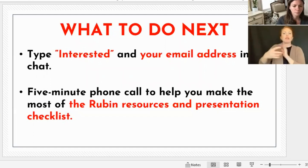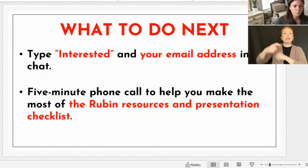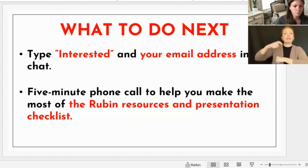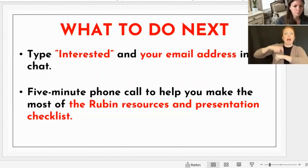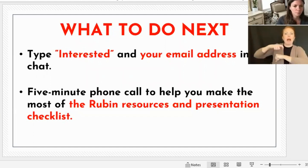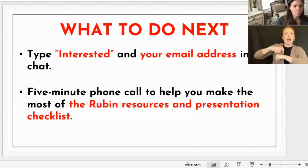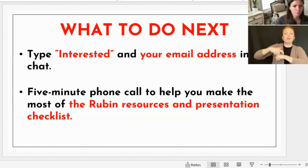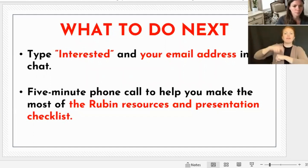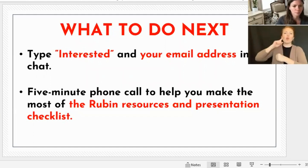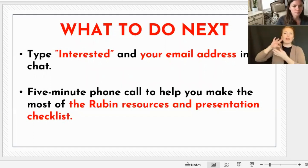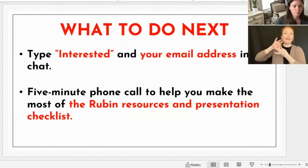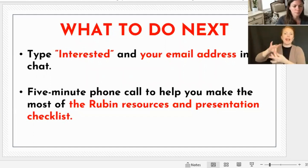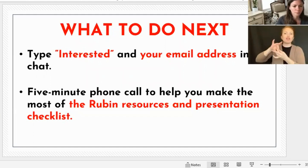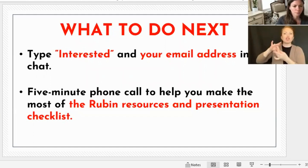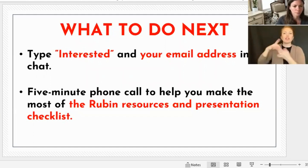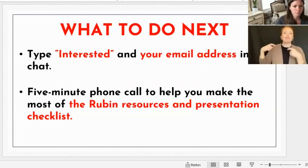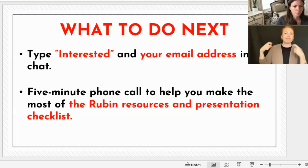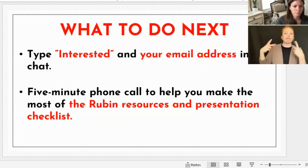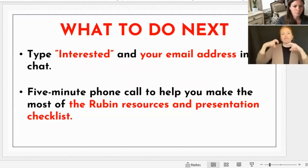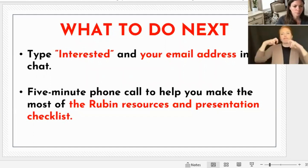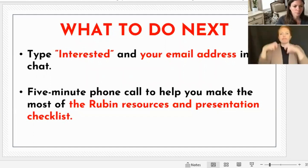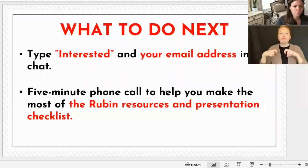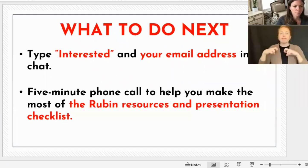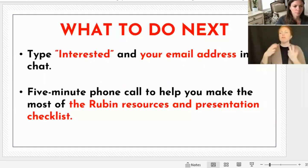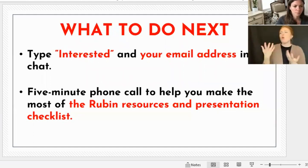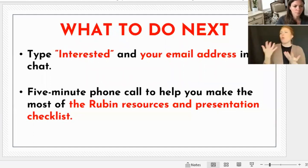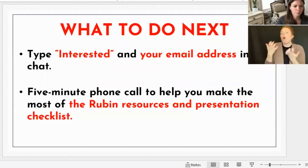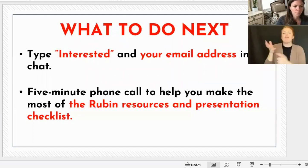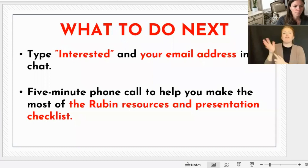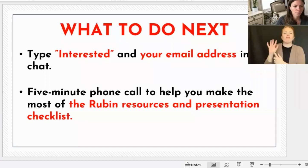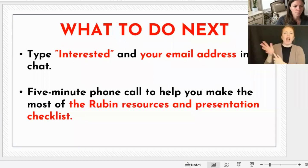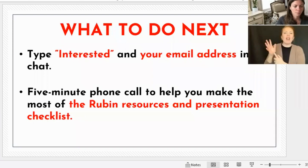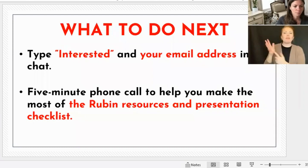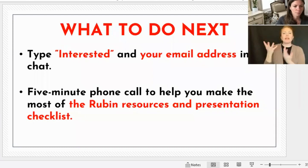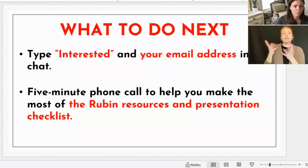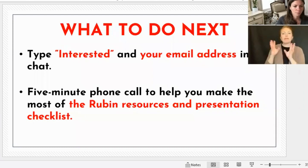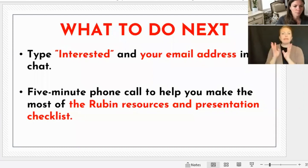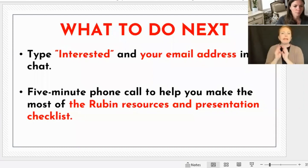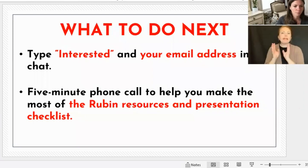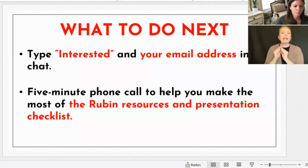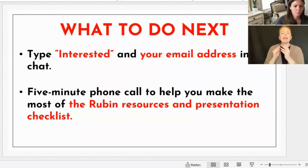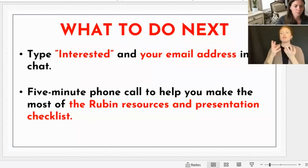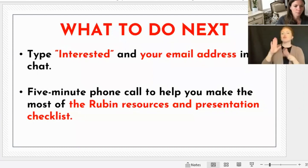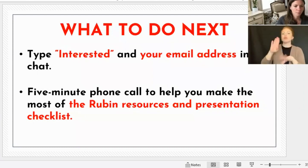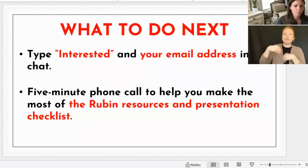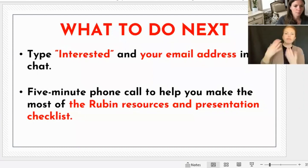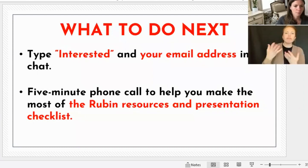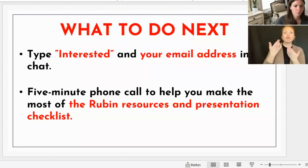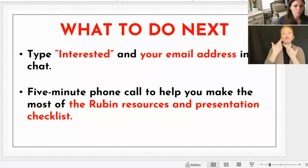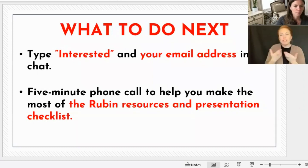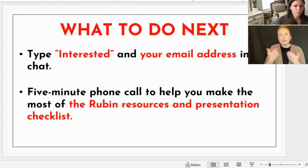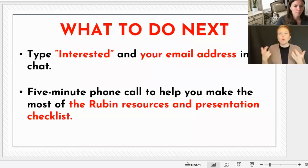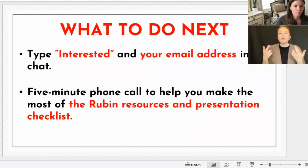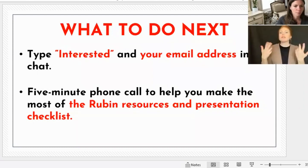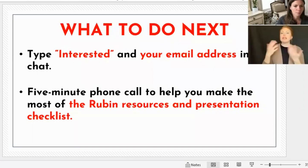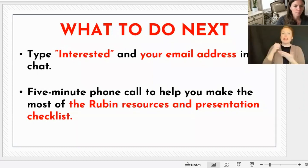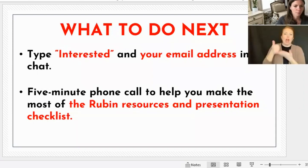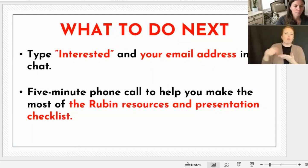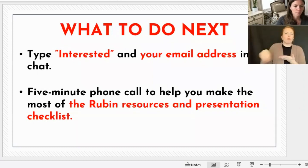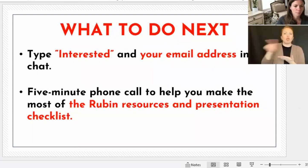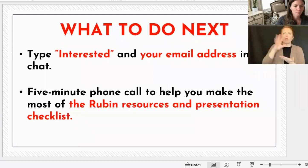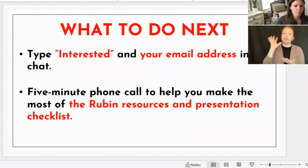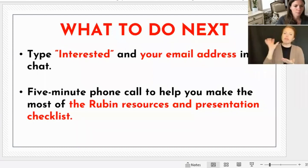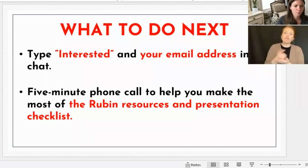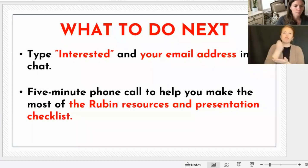a 5-minute conversation in your flow of your day to give you out the resources and help you make the most of them with